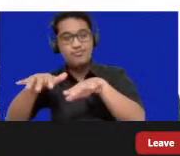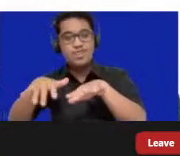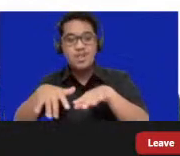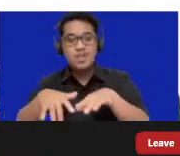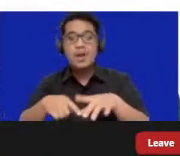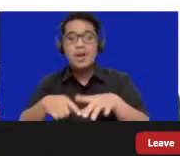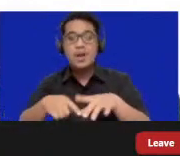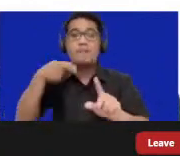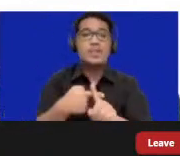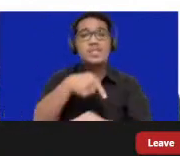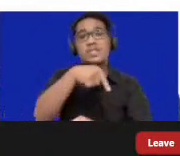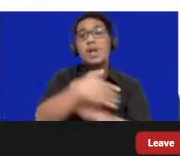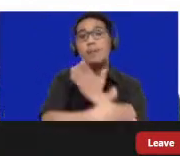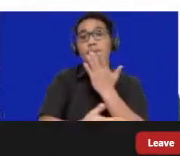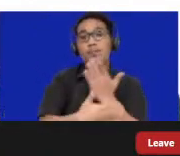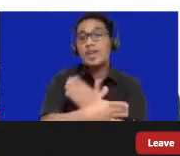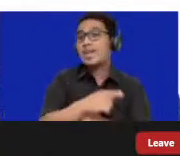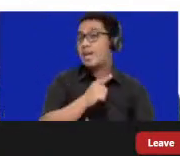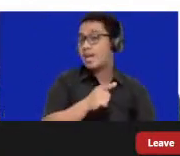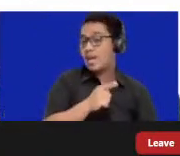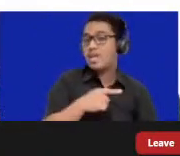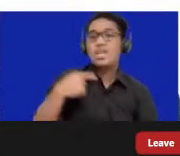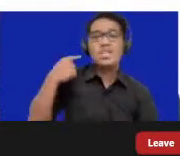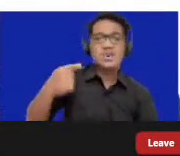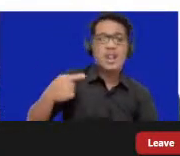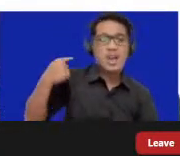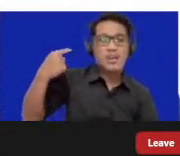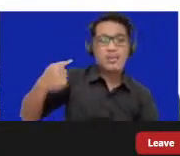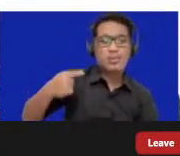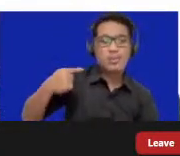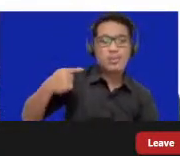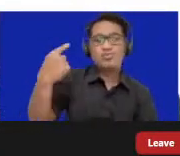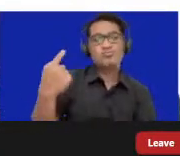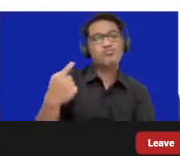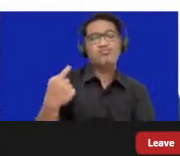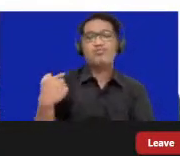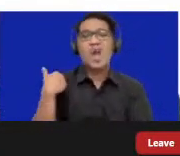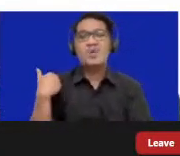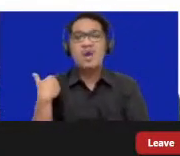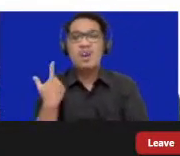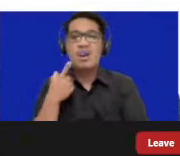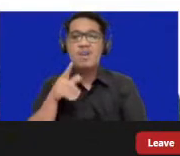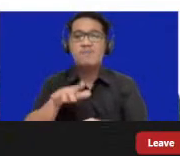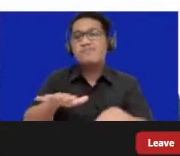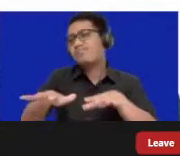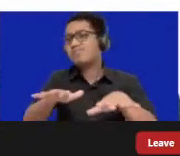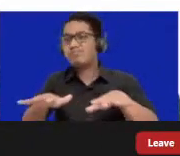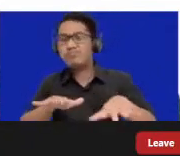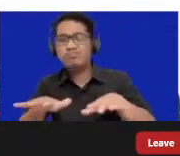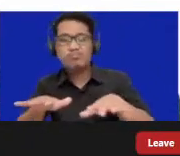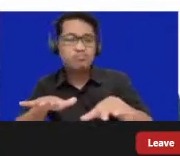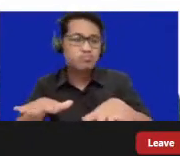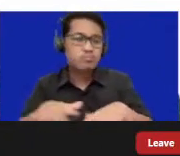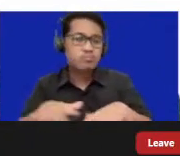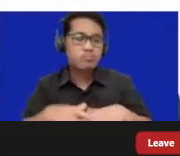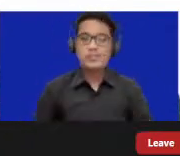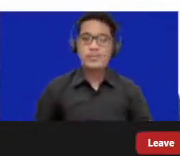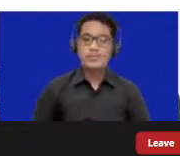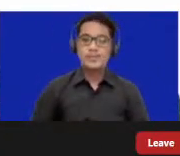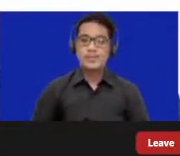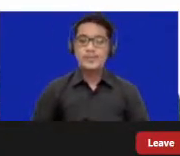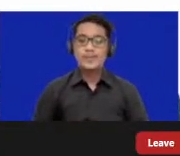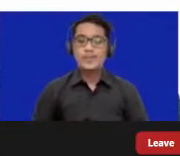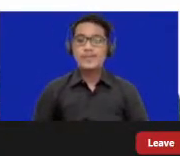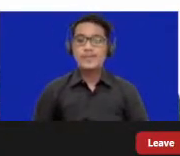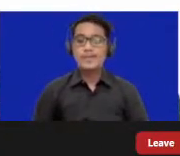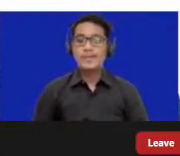with disasters, and like it or not, the people and the government of Bangladesh have to